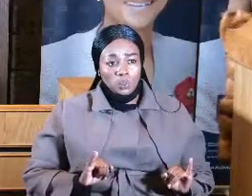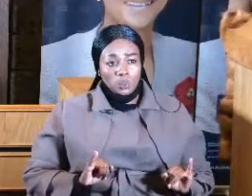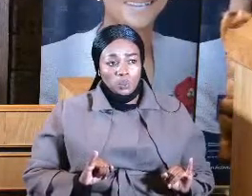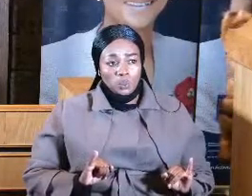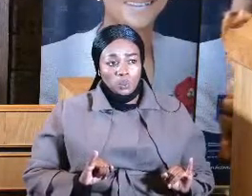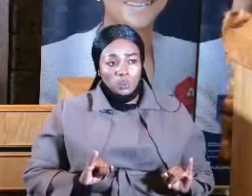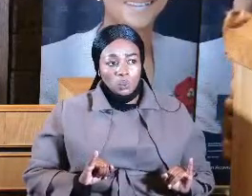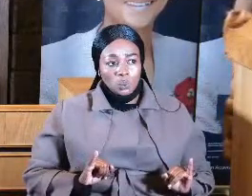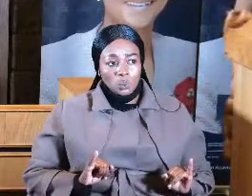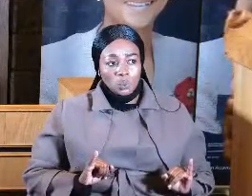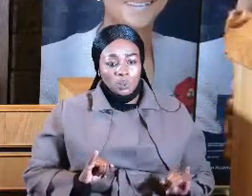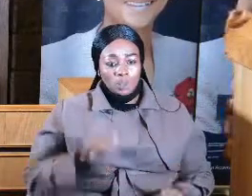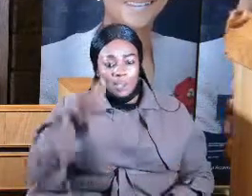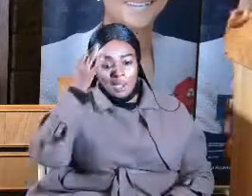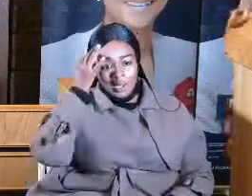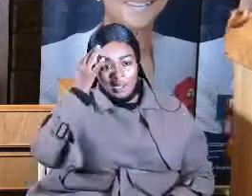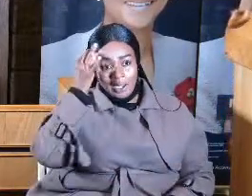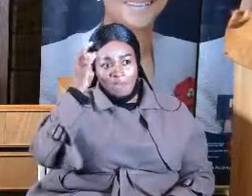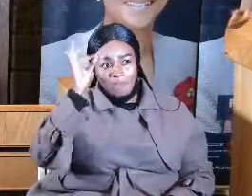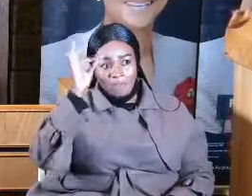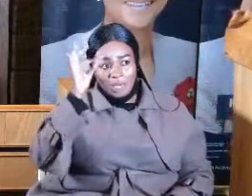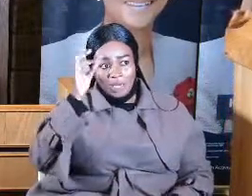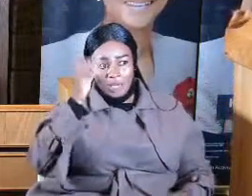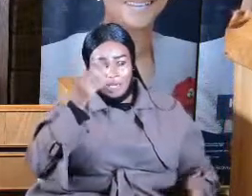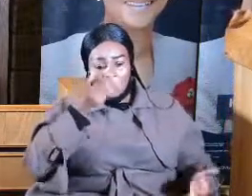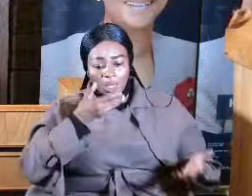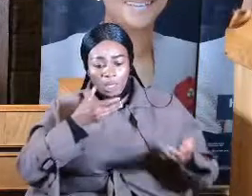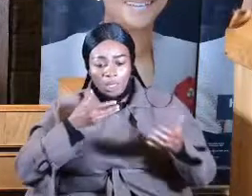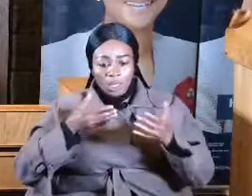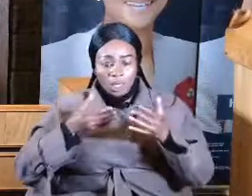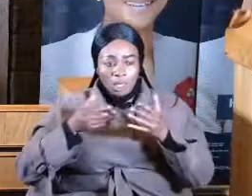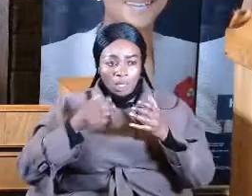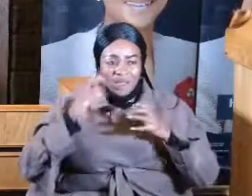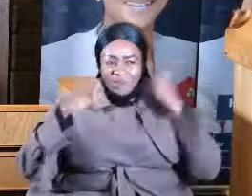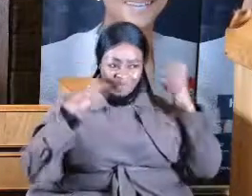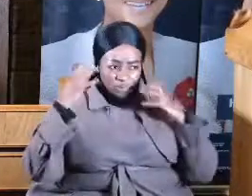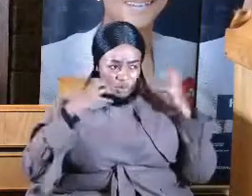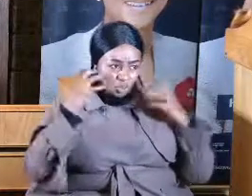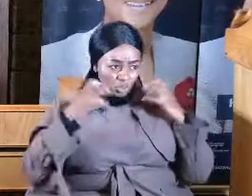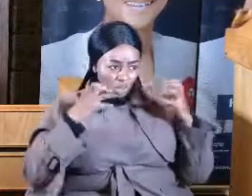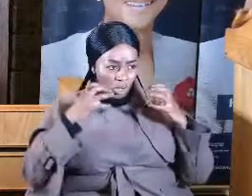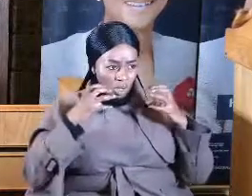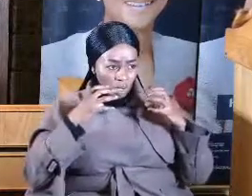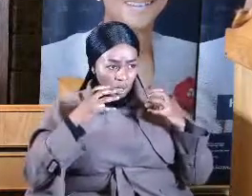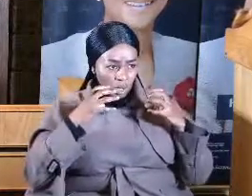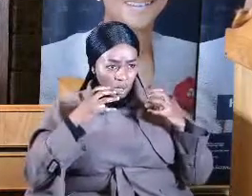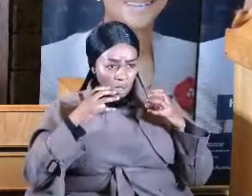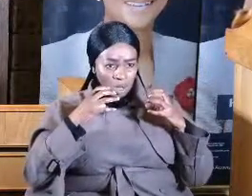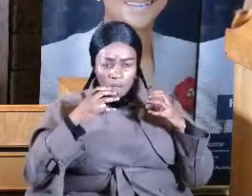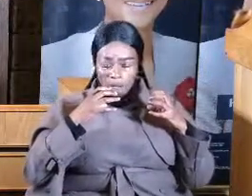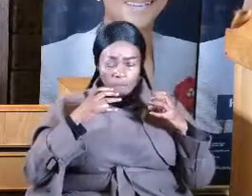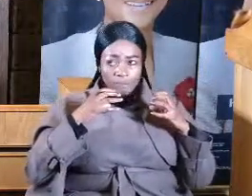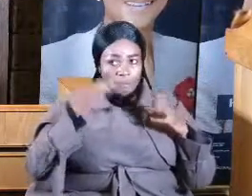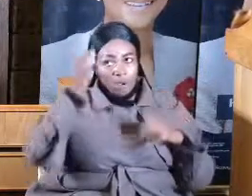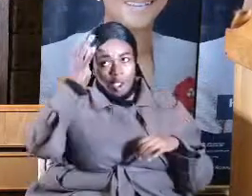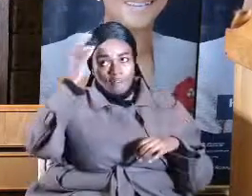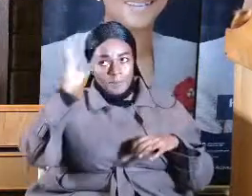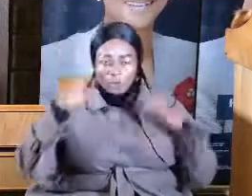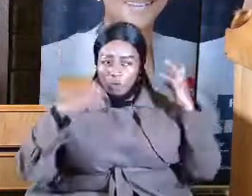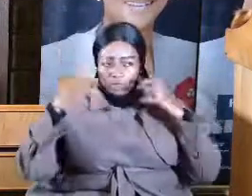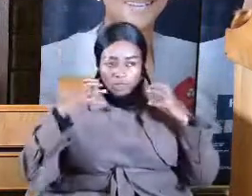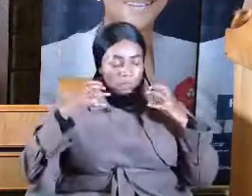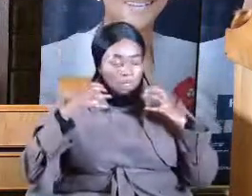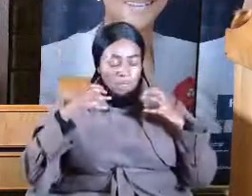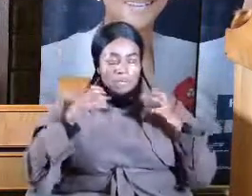You said government is causing confusion. And government in its nature is not to cause confusion, but to